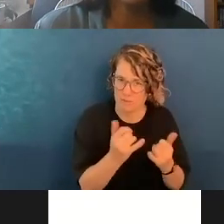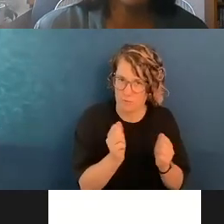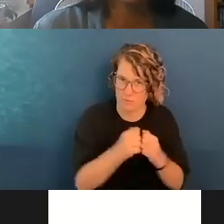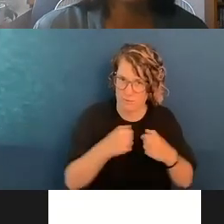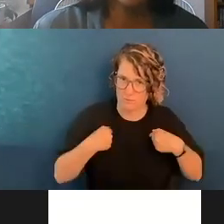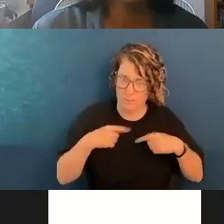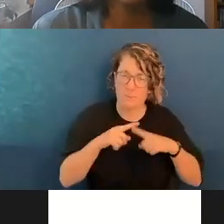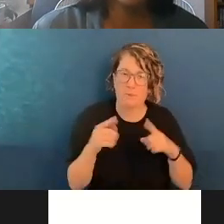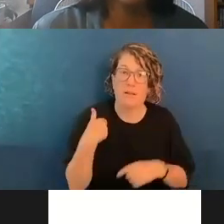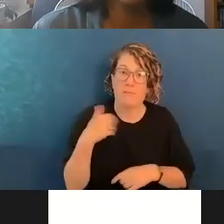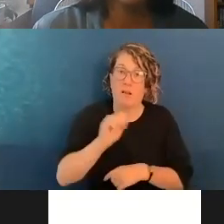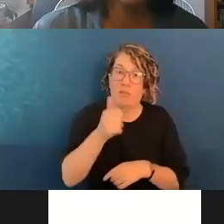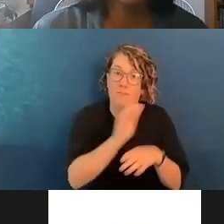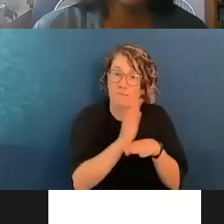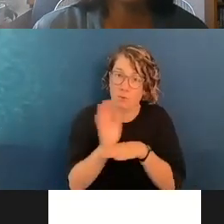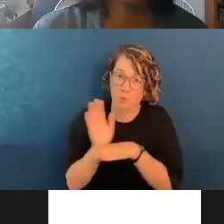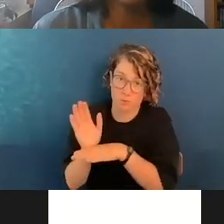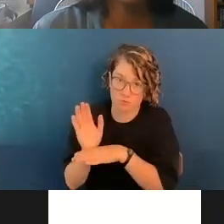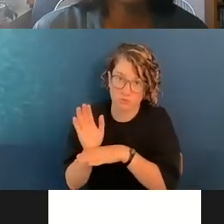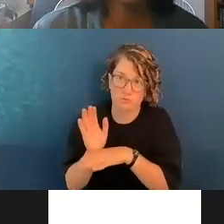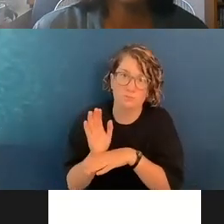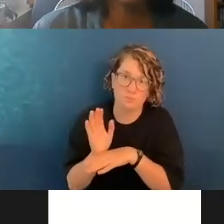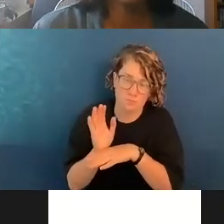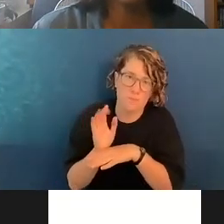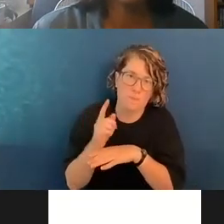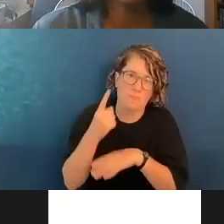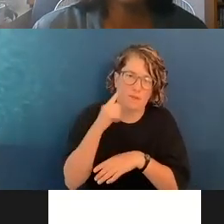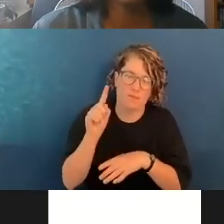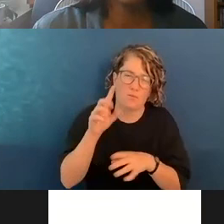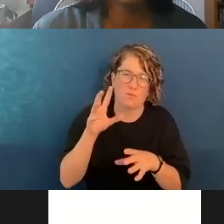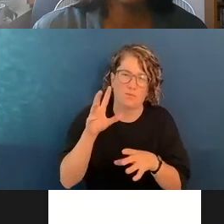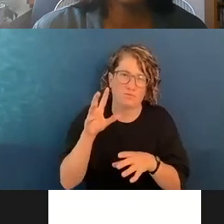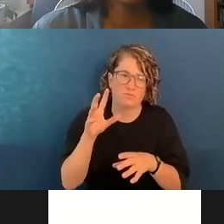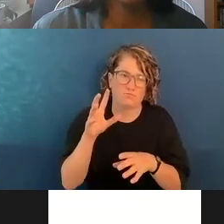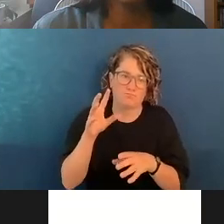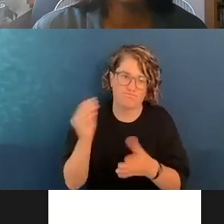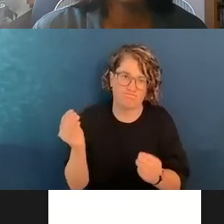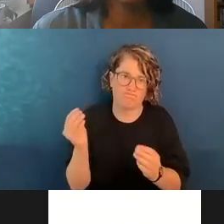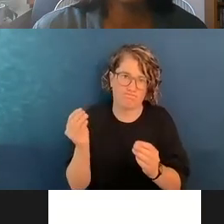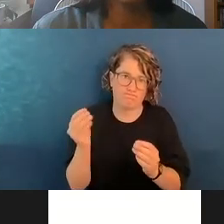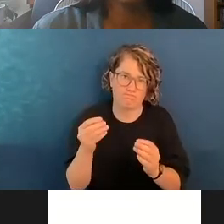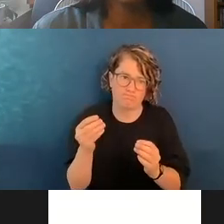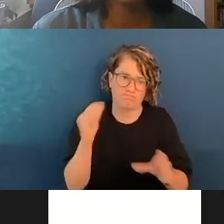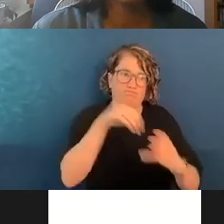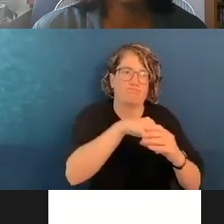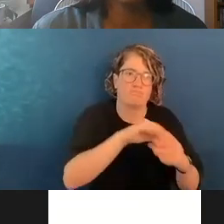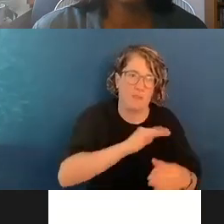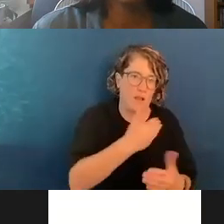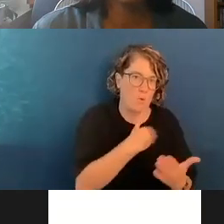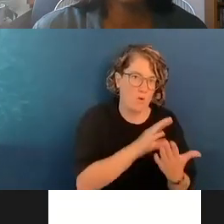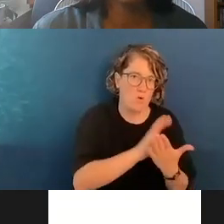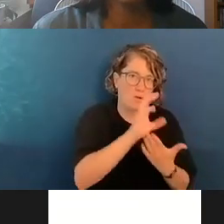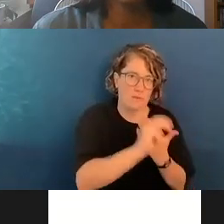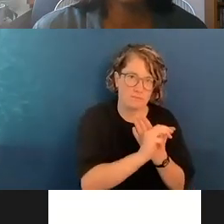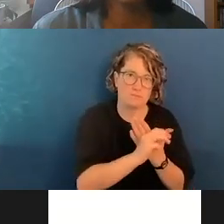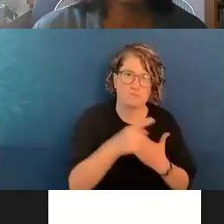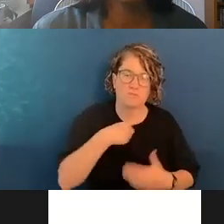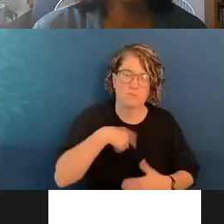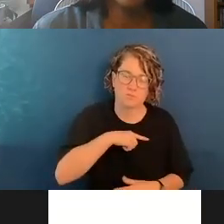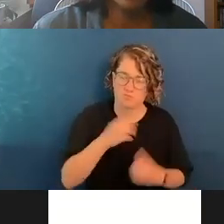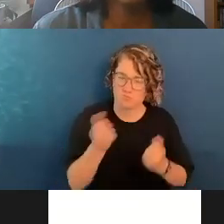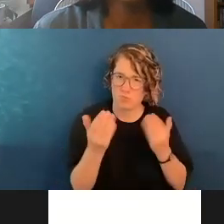we've selected for inclusion in the curriculum that we would also recommend people view